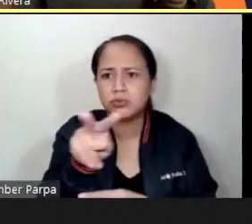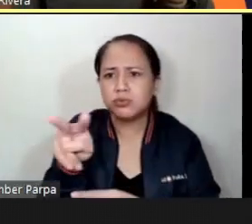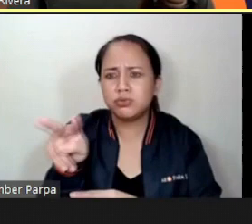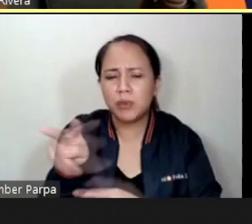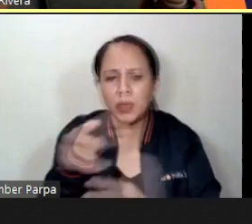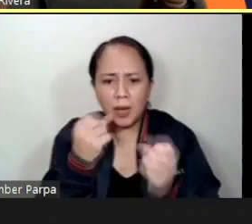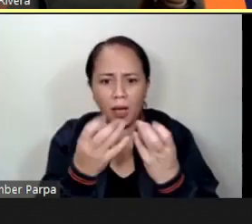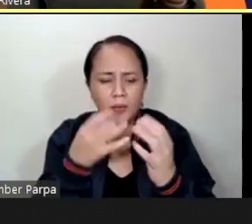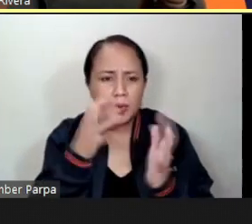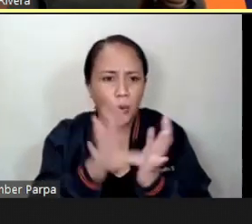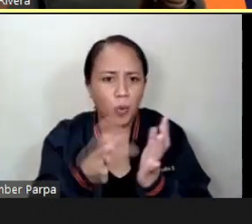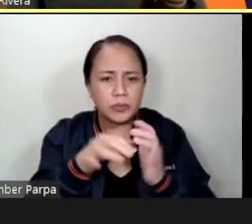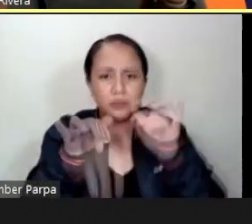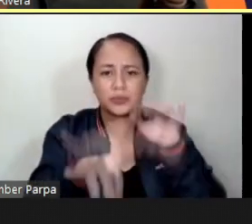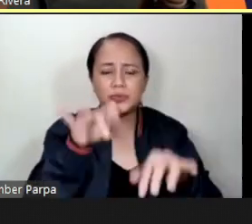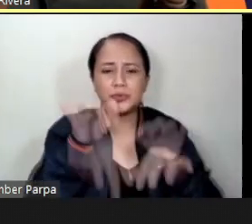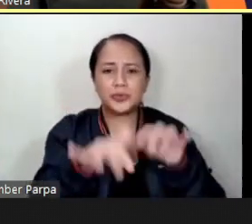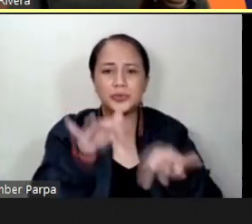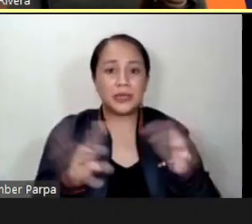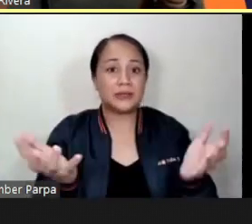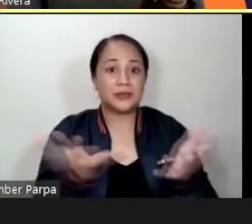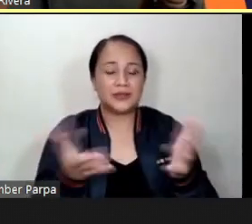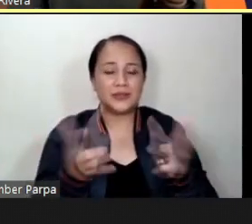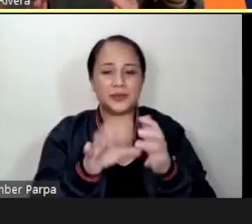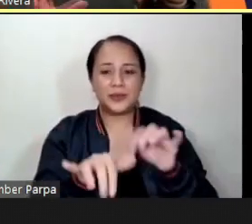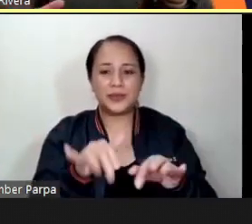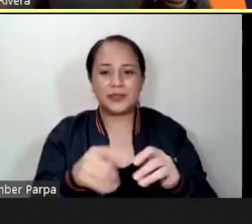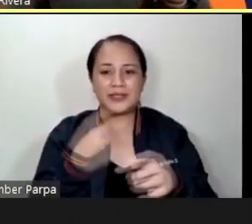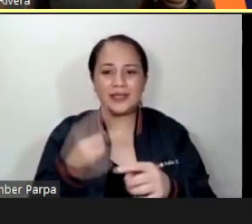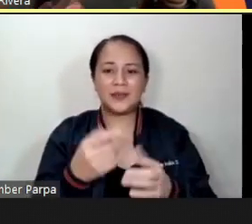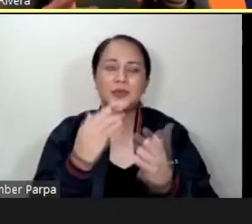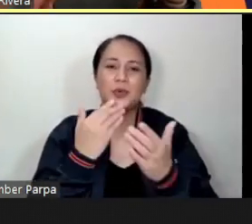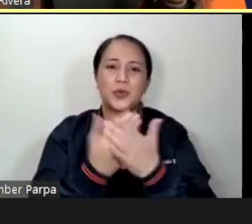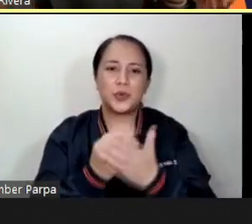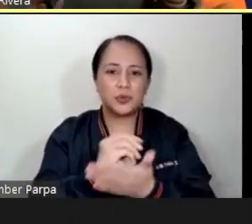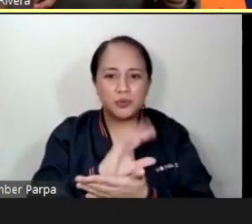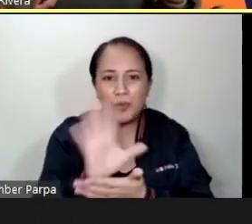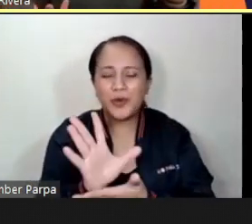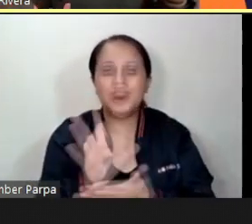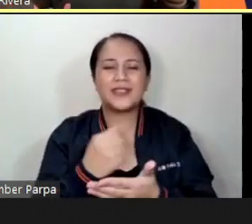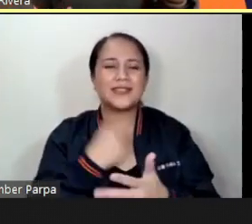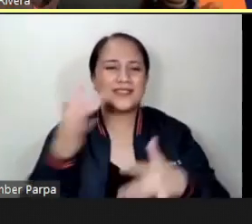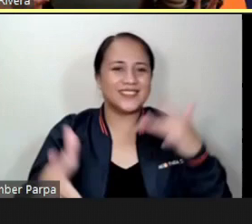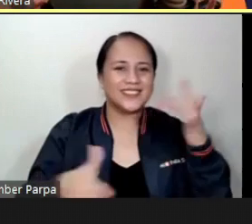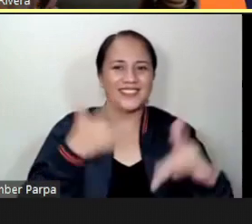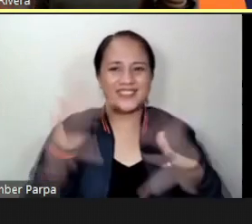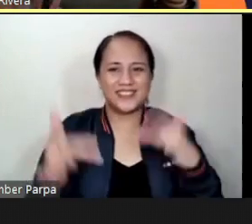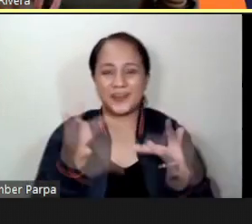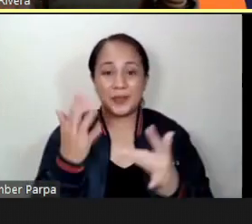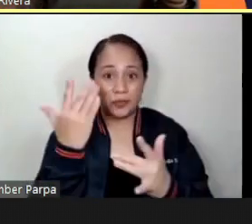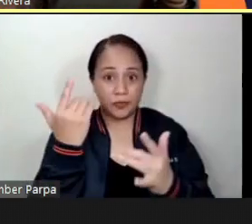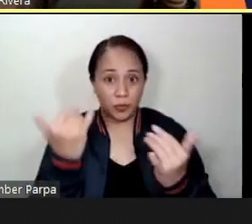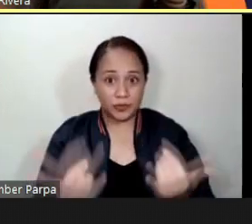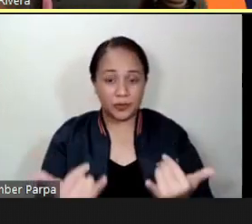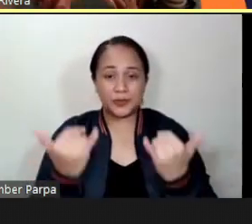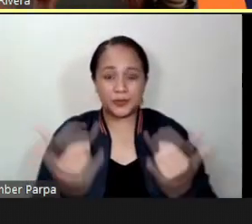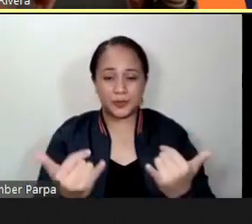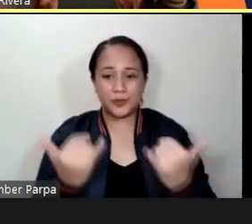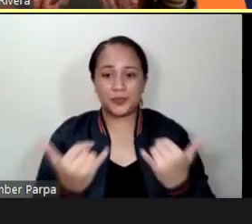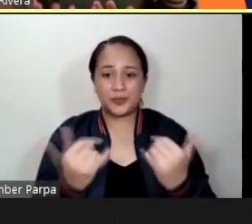comments and chats rather dito sa ating chat box saying good morning and just be excited for this